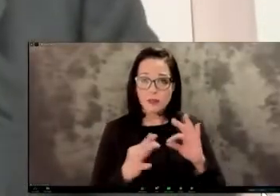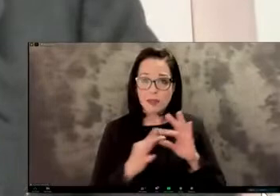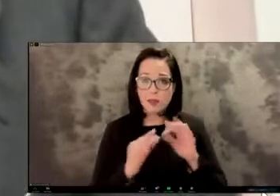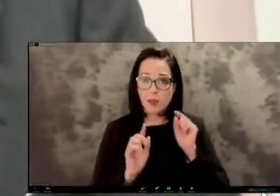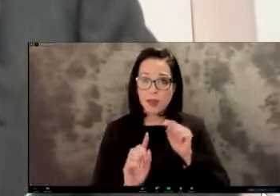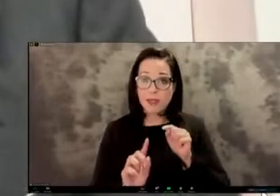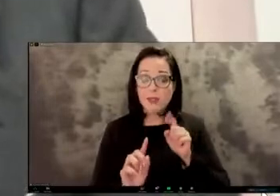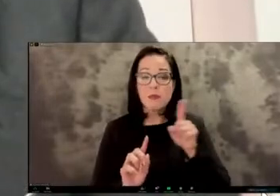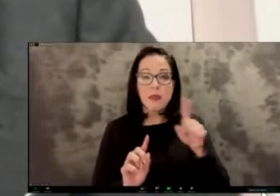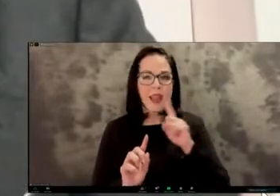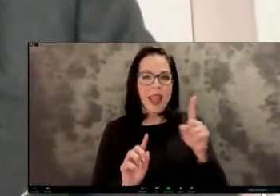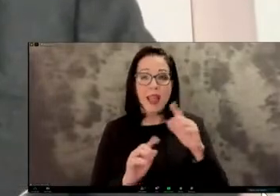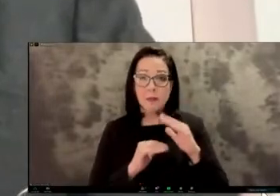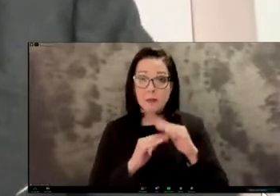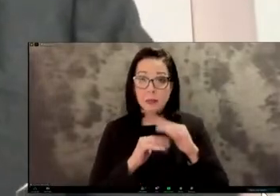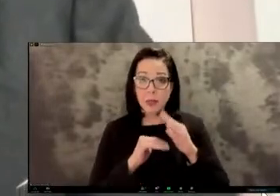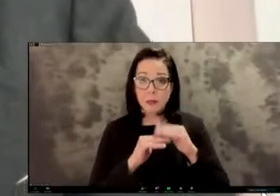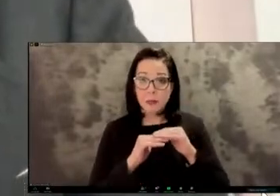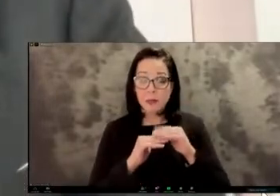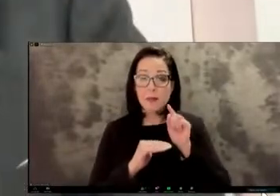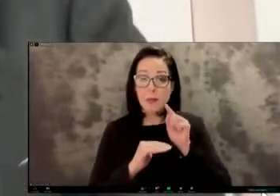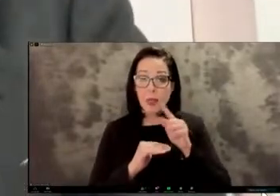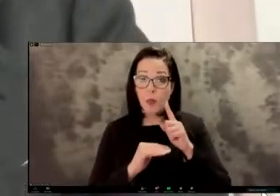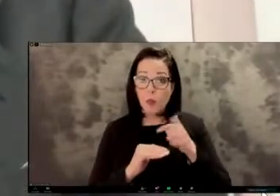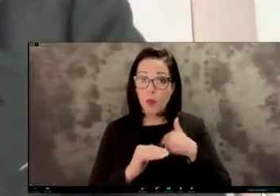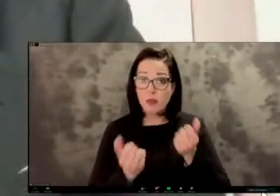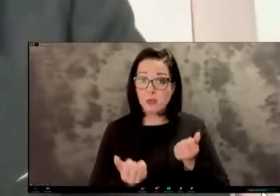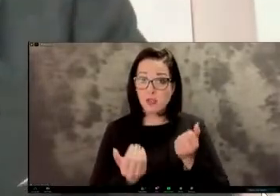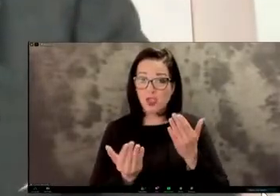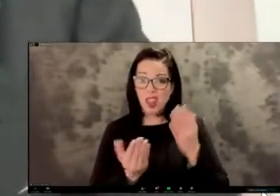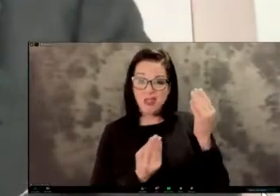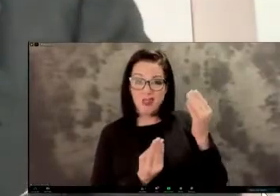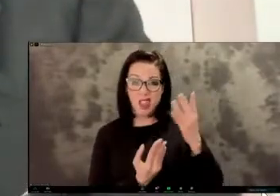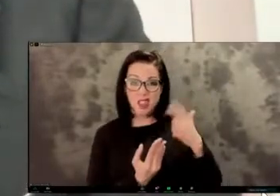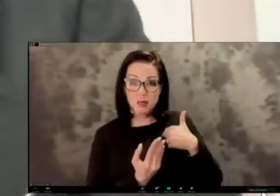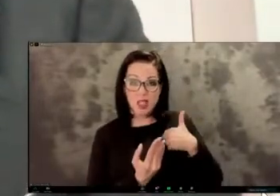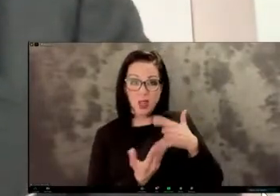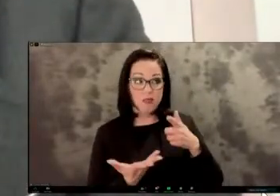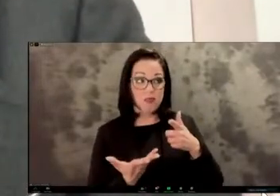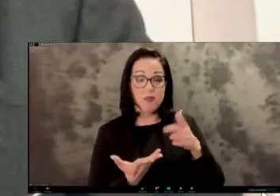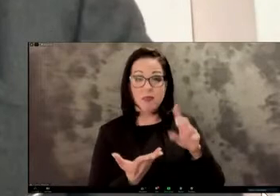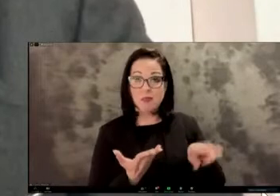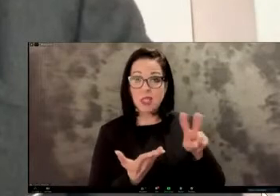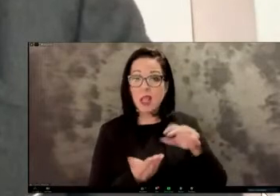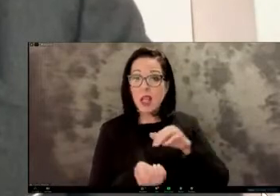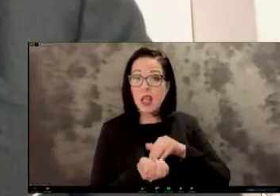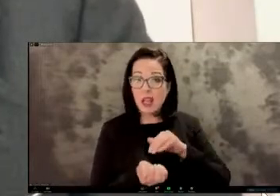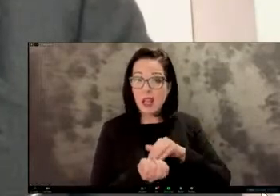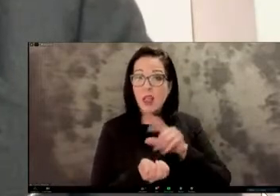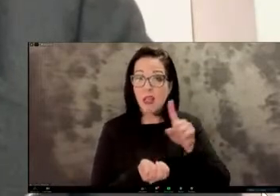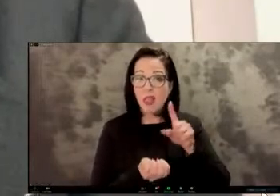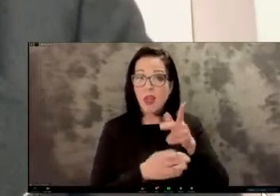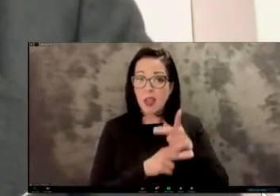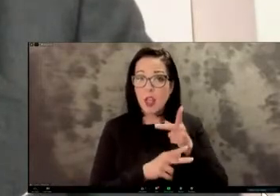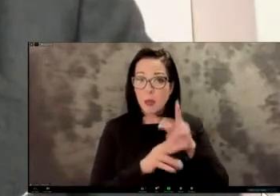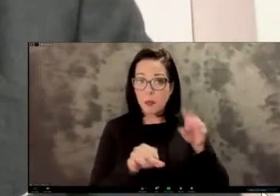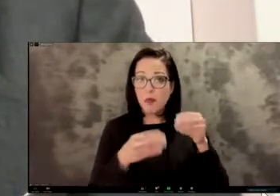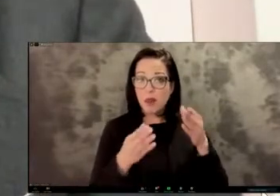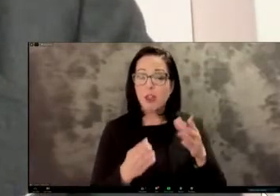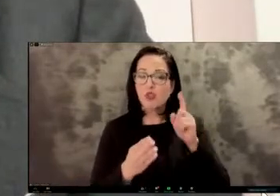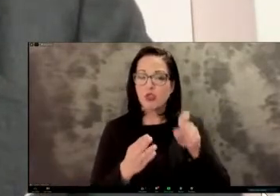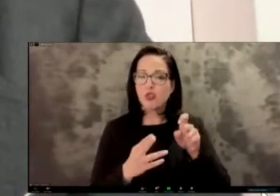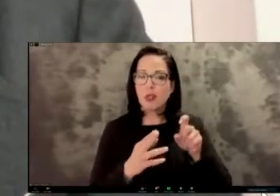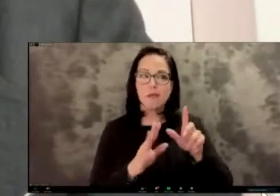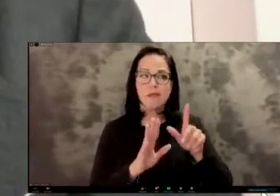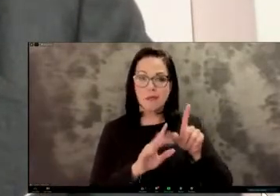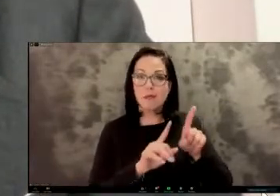At a minimum, what it suggests to me is that healthcare providers should screen for these experiences. I